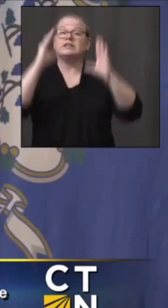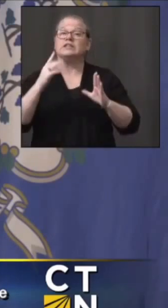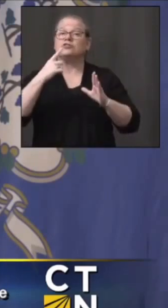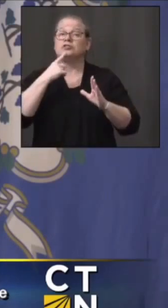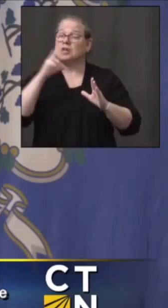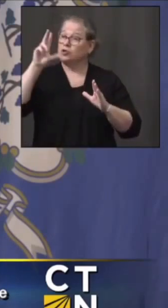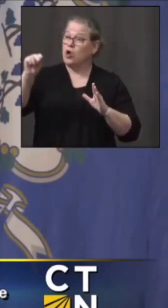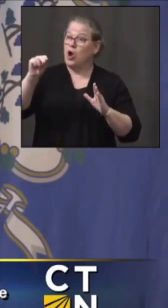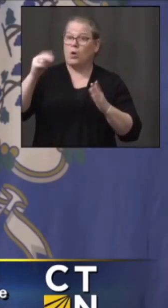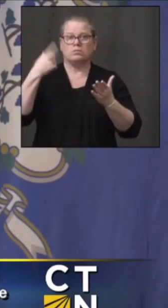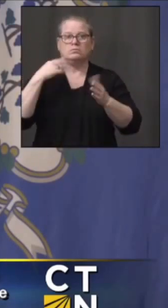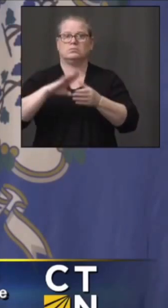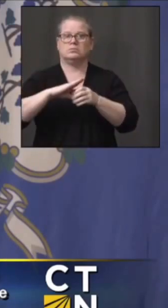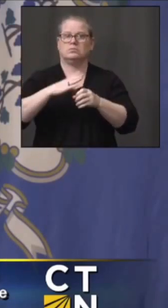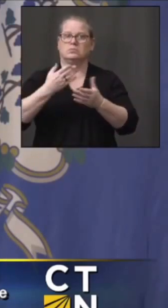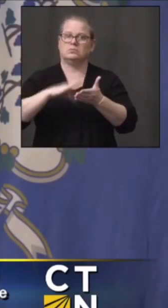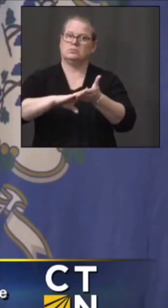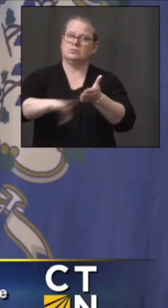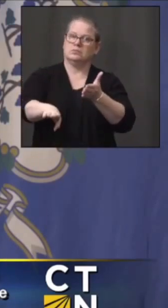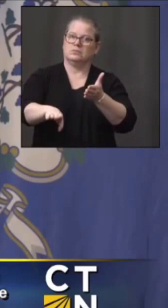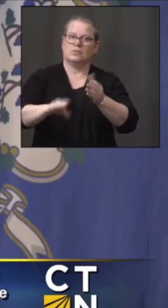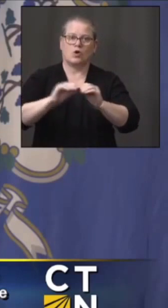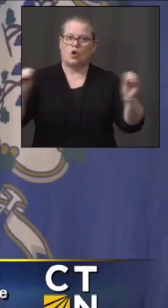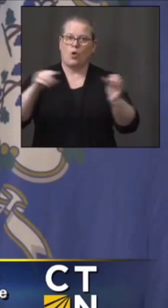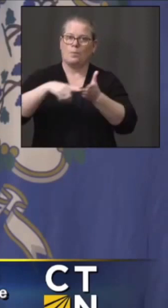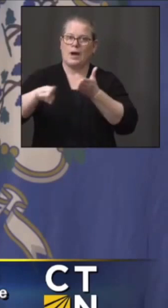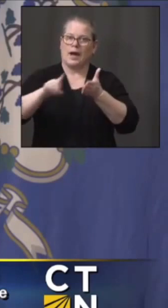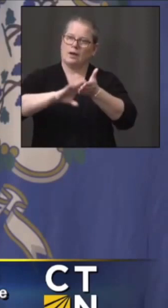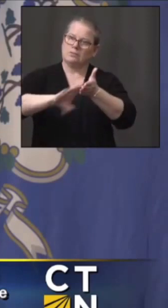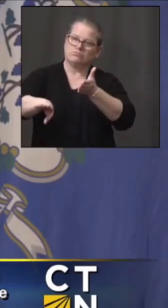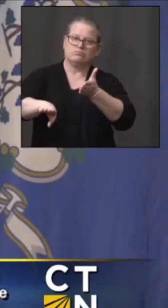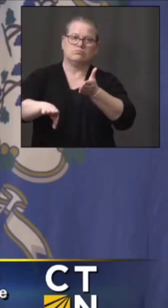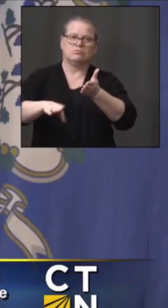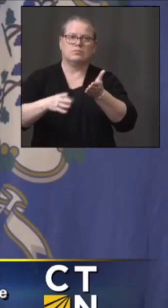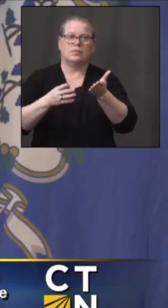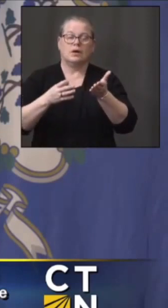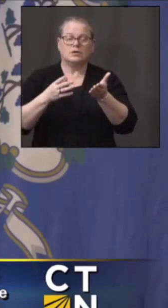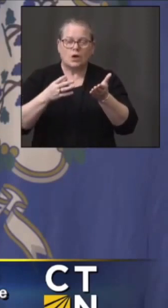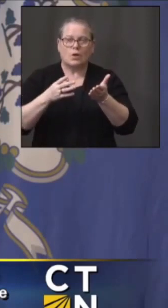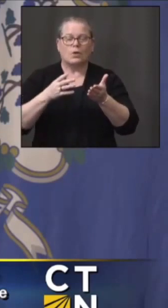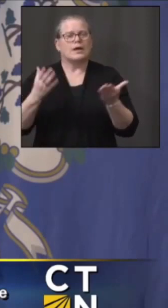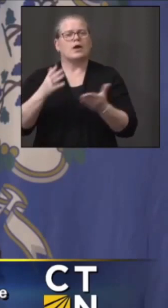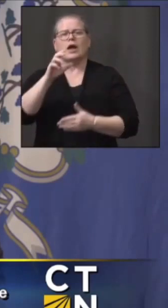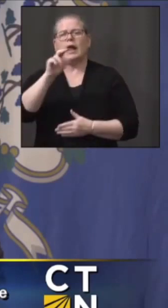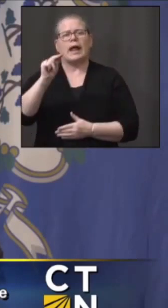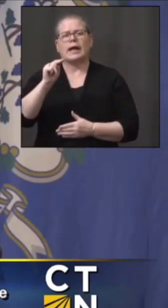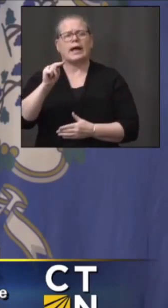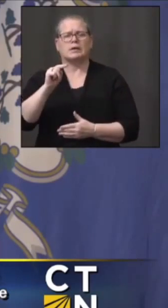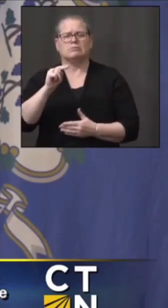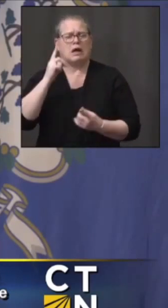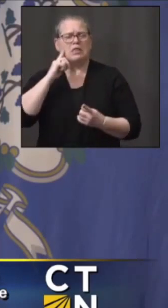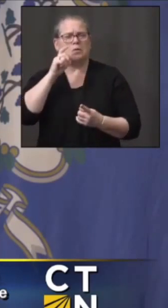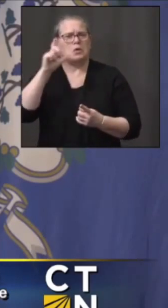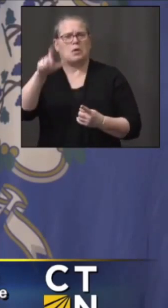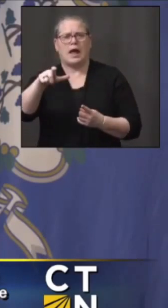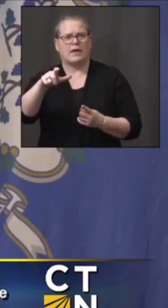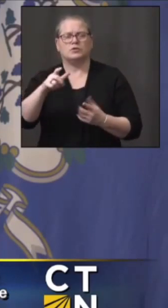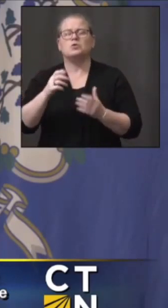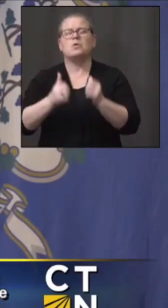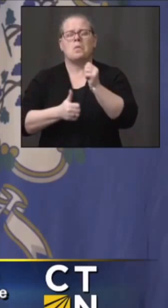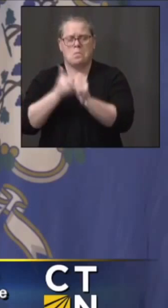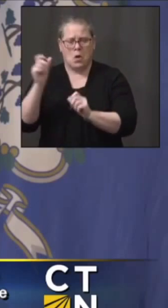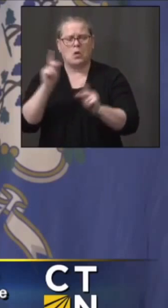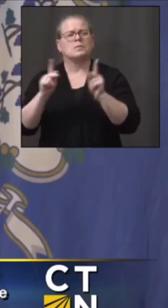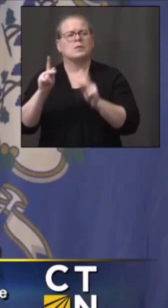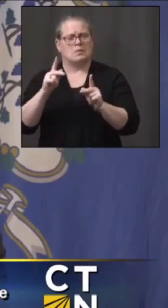pay. So, but I don't think we have to do that in Connecticut. I think most people overwhelmingly over time are going to voluntarily get